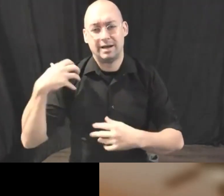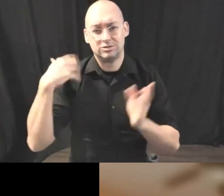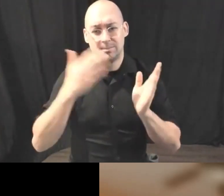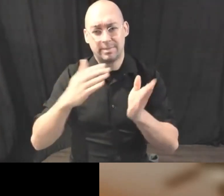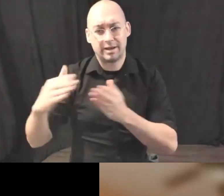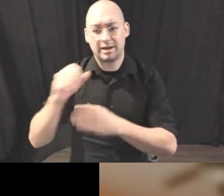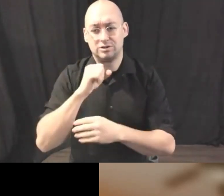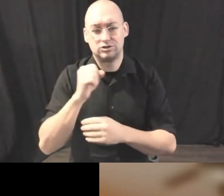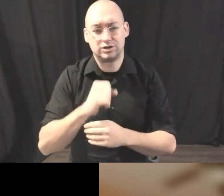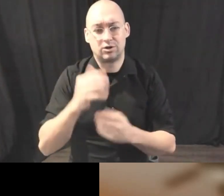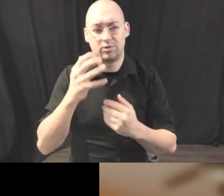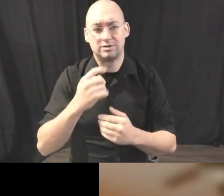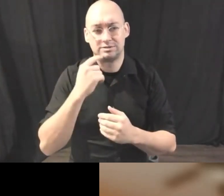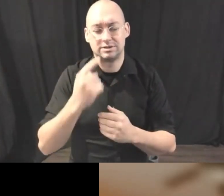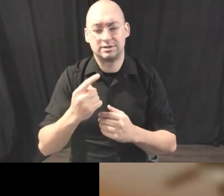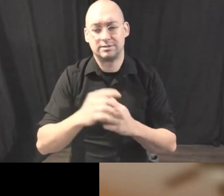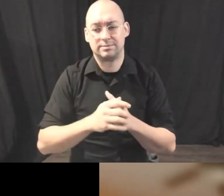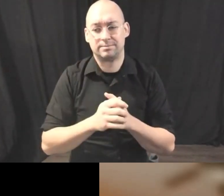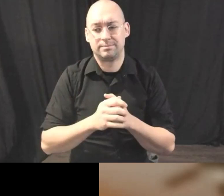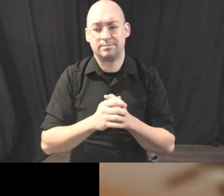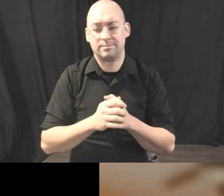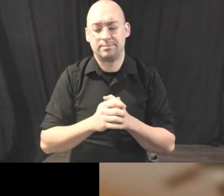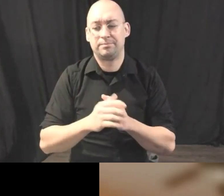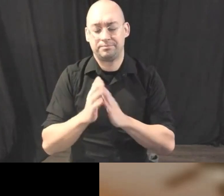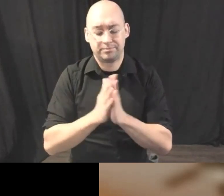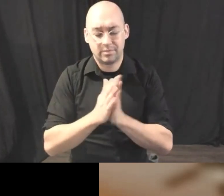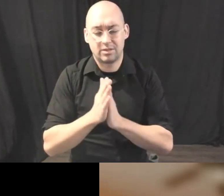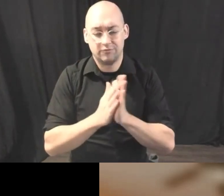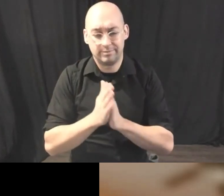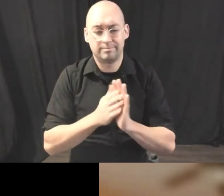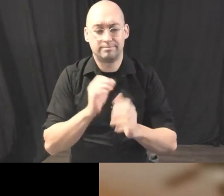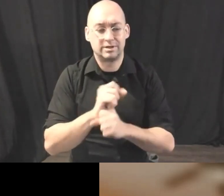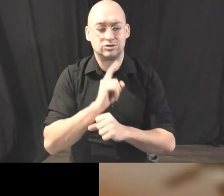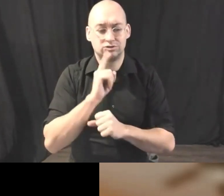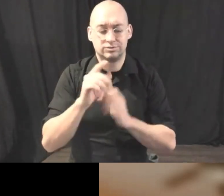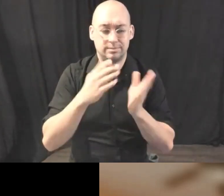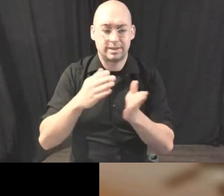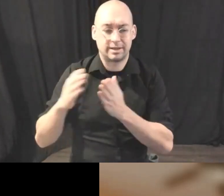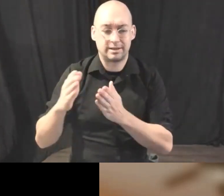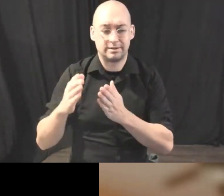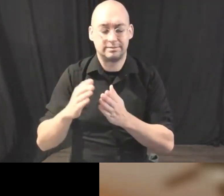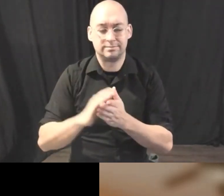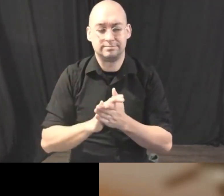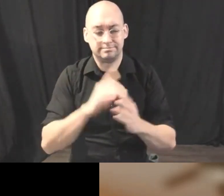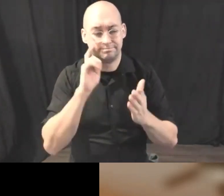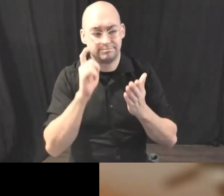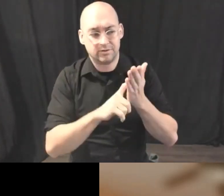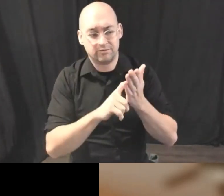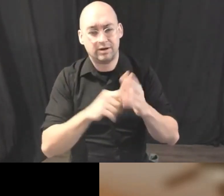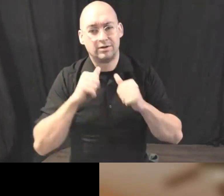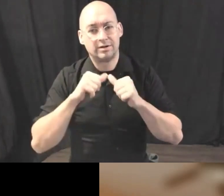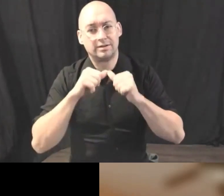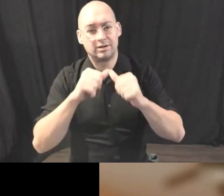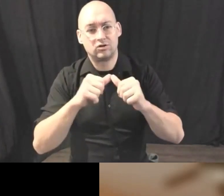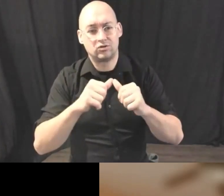we want to work with you and eager to make sure that those strategies that were identified continue their forward momentum.